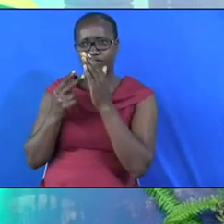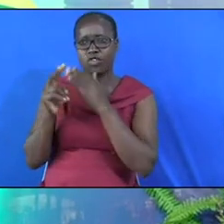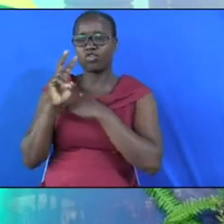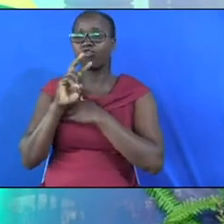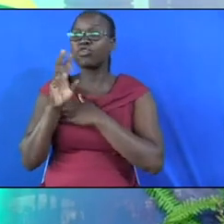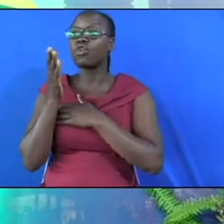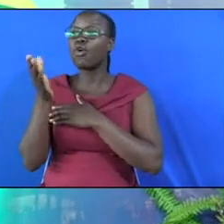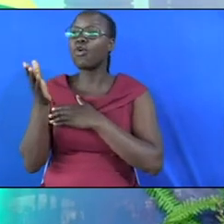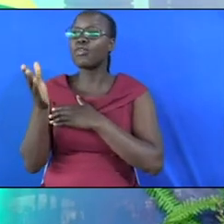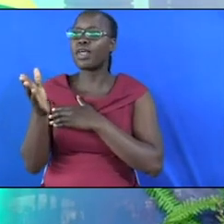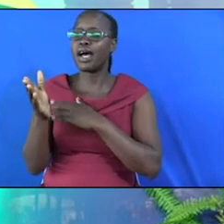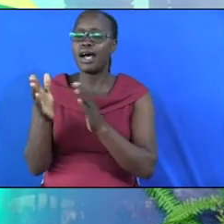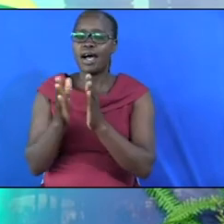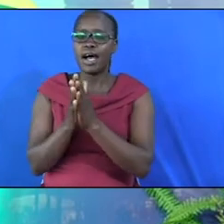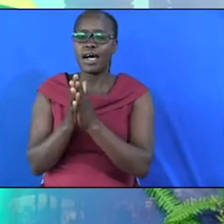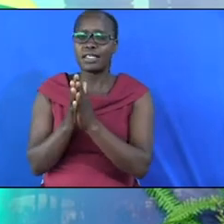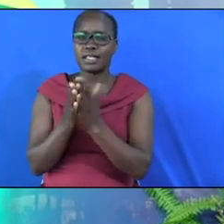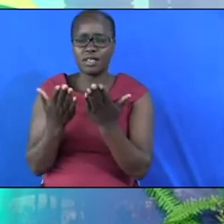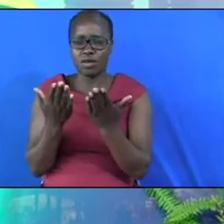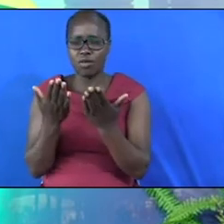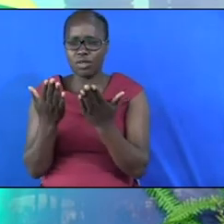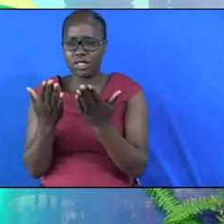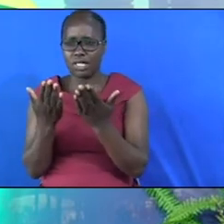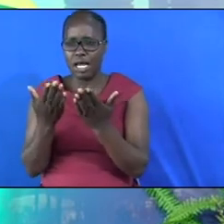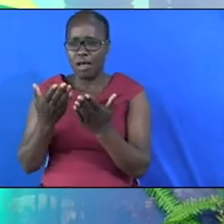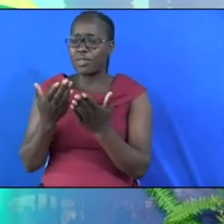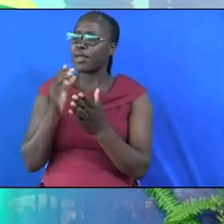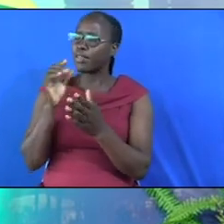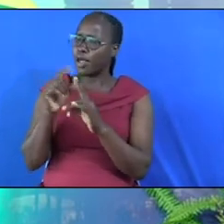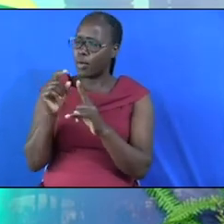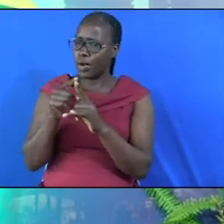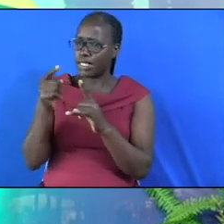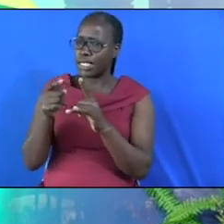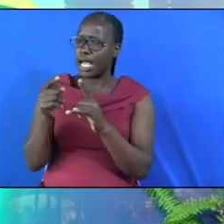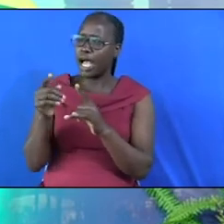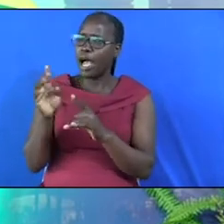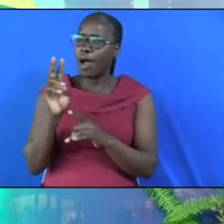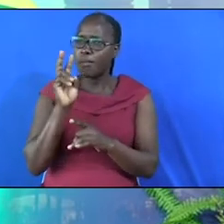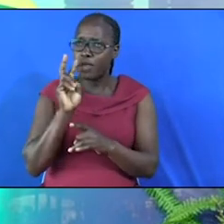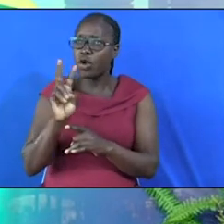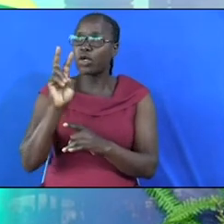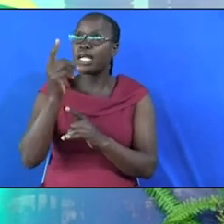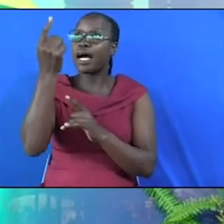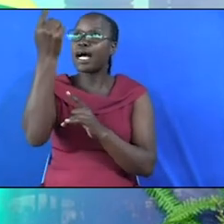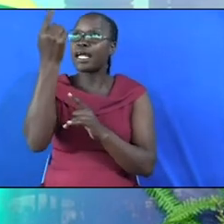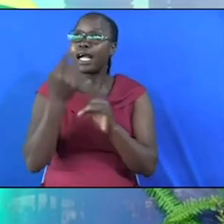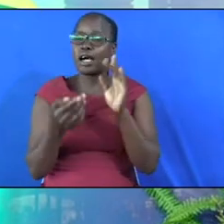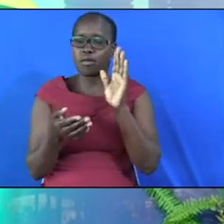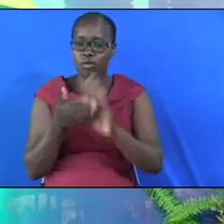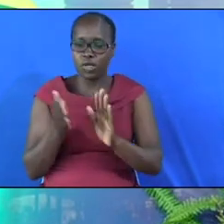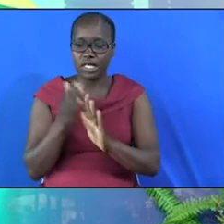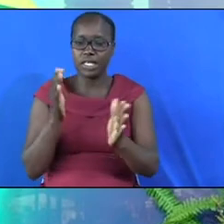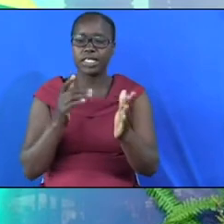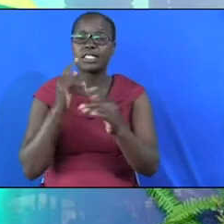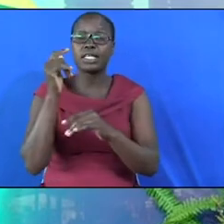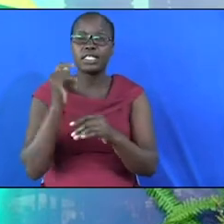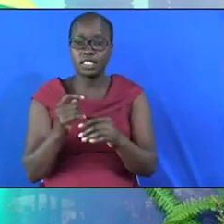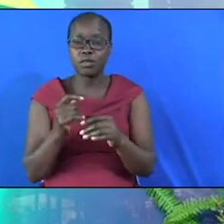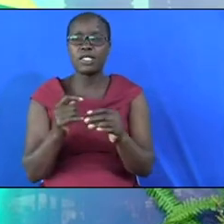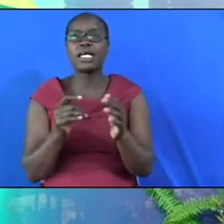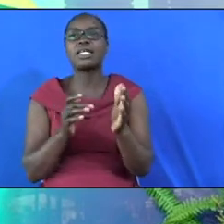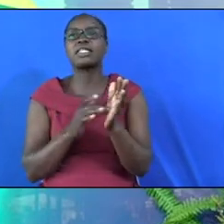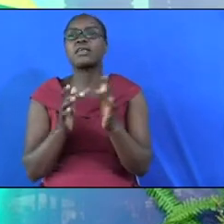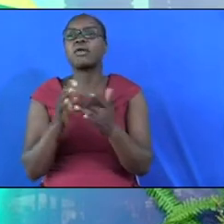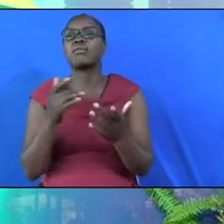the word that he heard, that "behold, I come quickly," is a testimony that Jesus Christ will come for the second time.